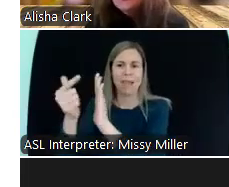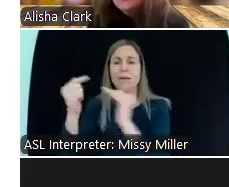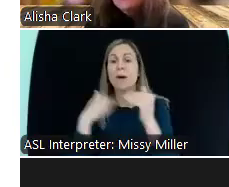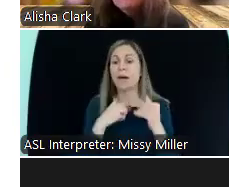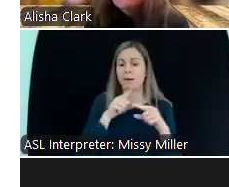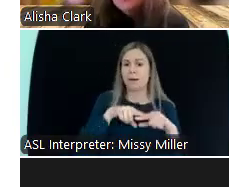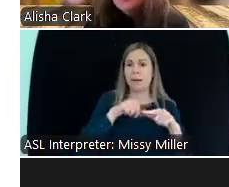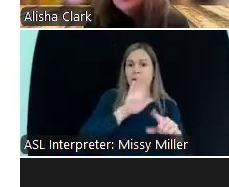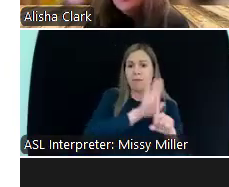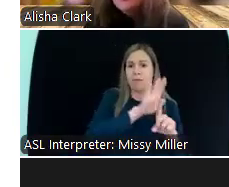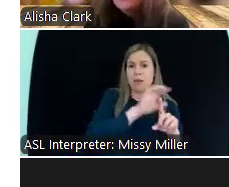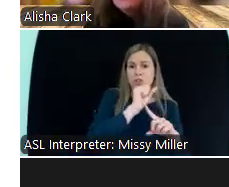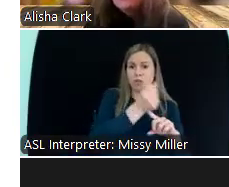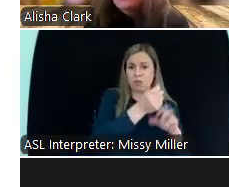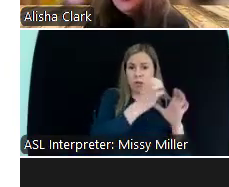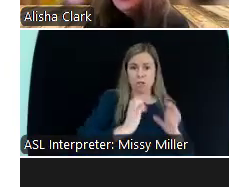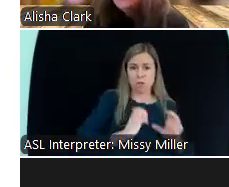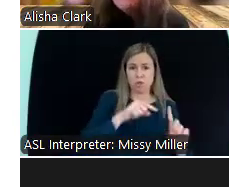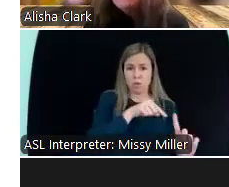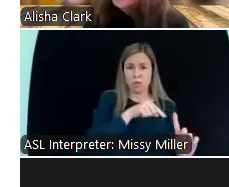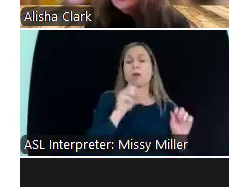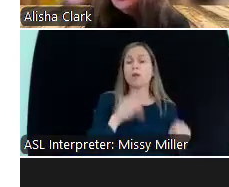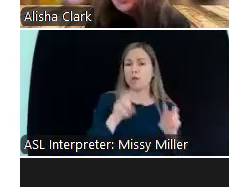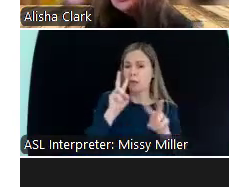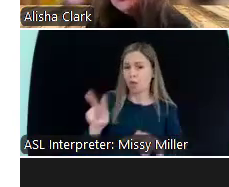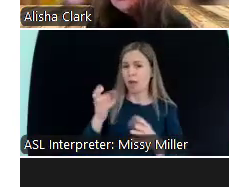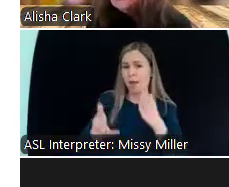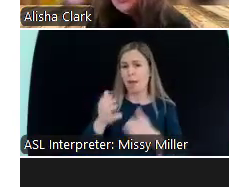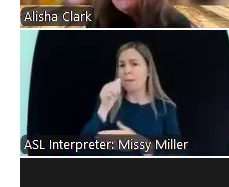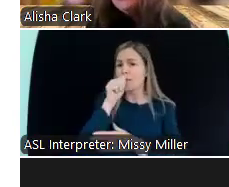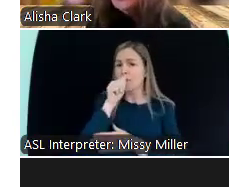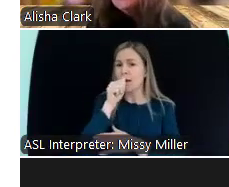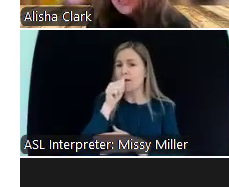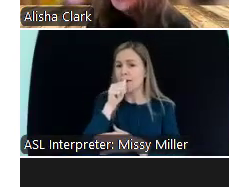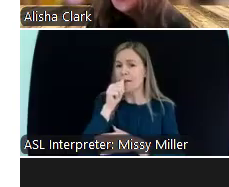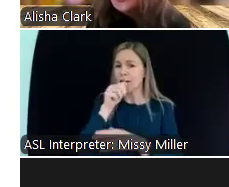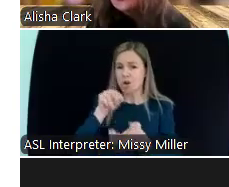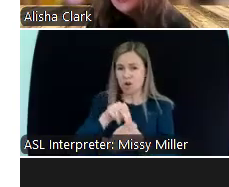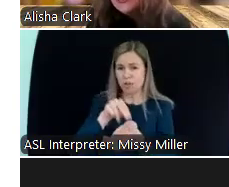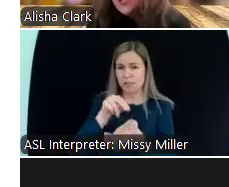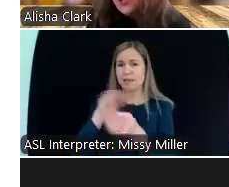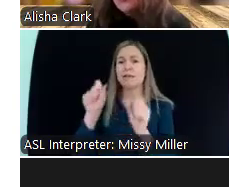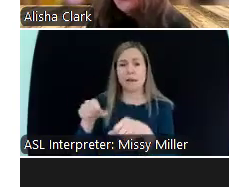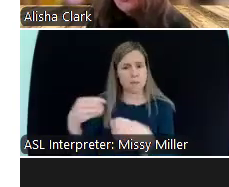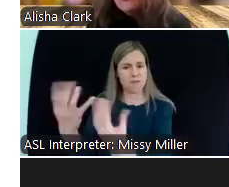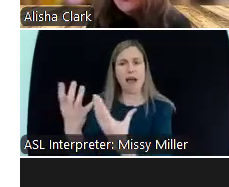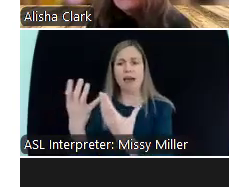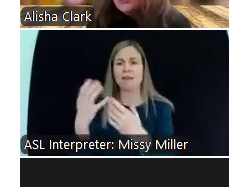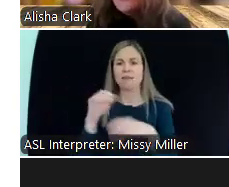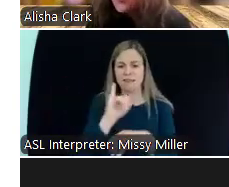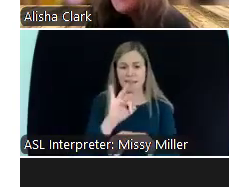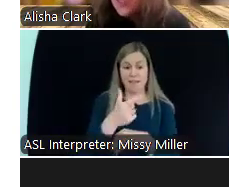situation, you could look at private duty nursing to help fill some gaps, possibly along